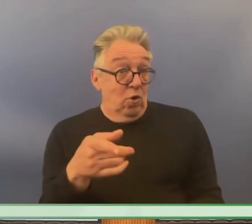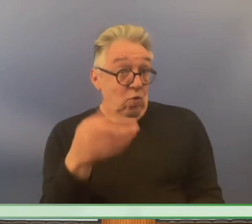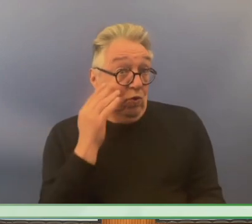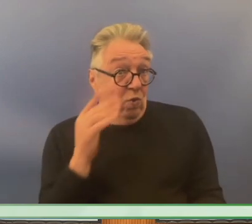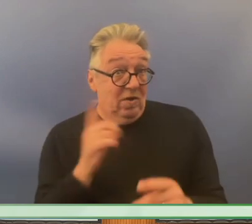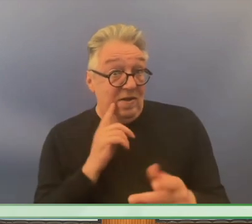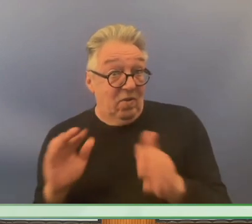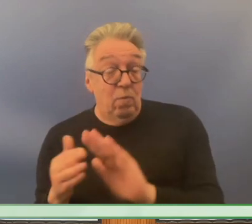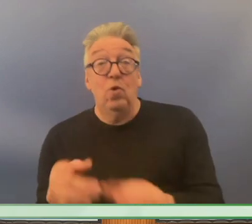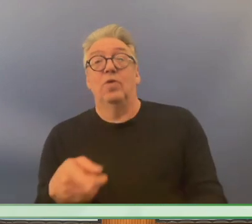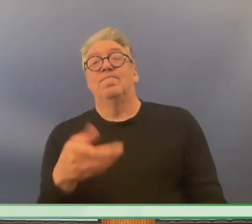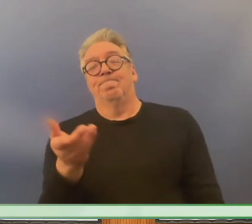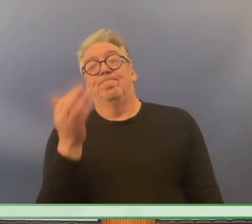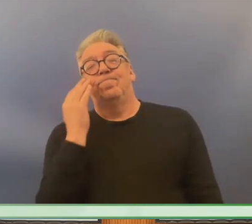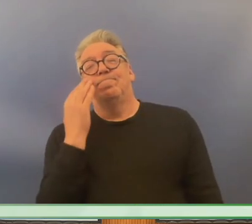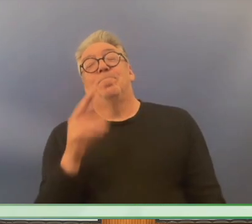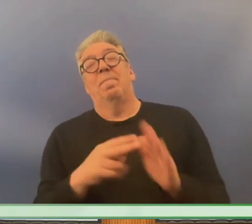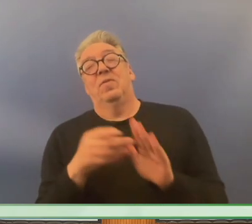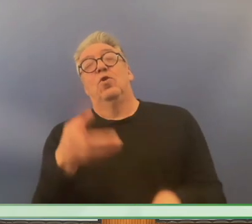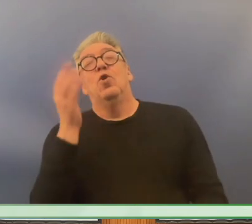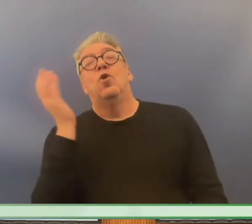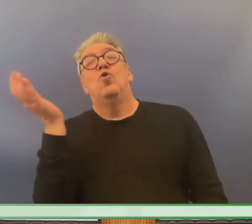sometimes very, very difficult